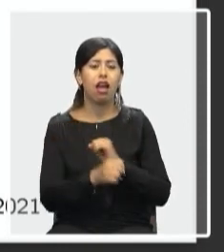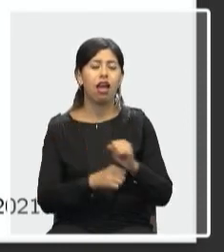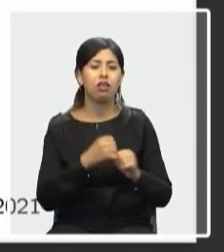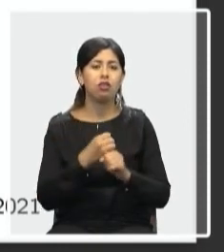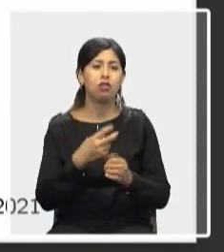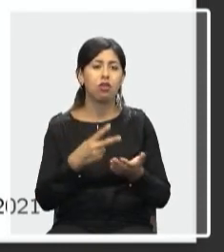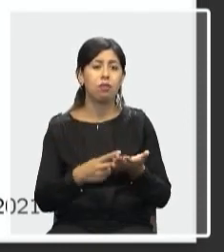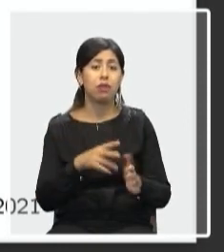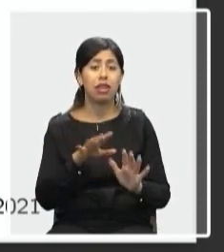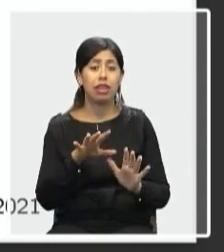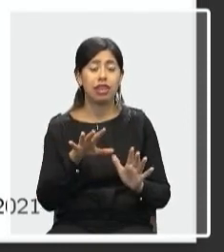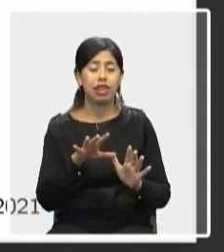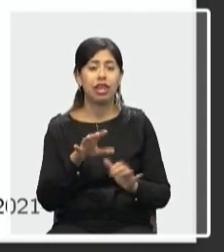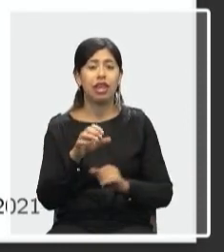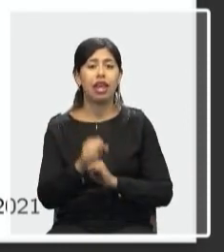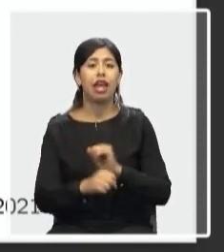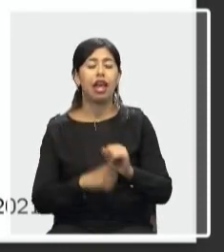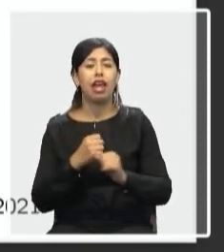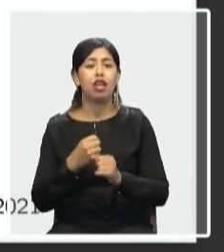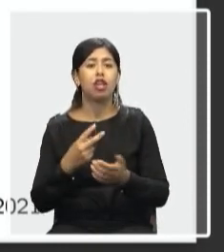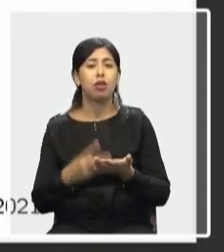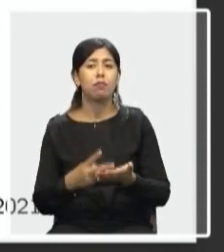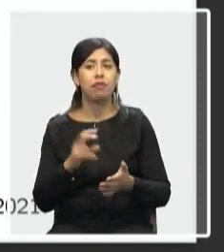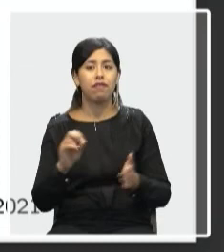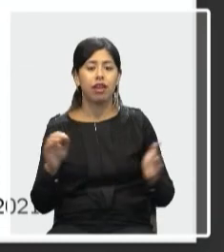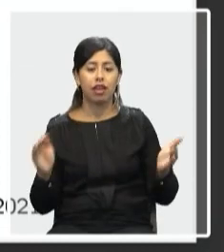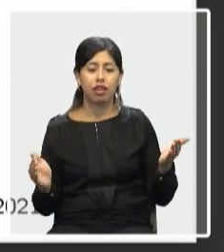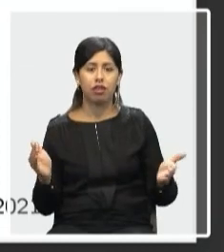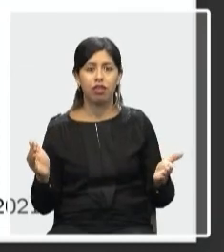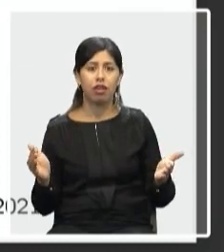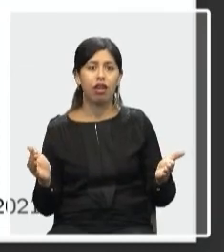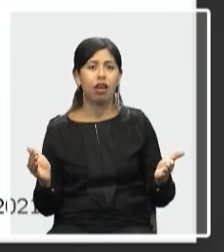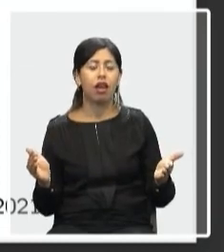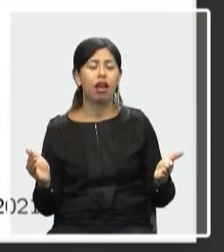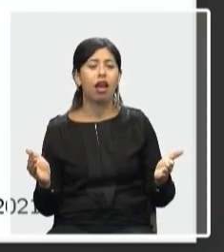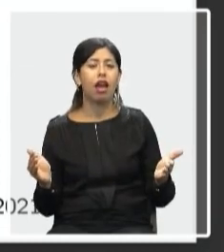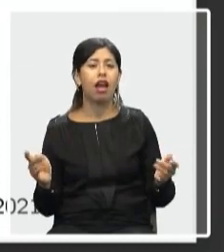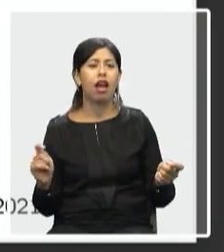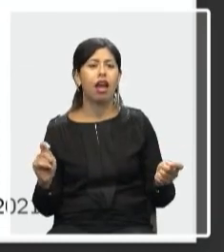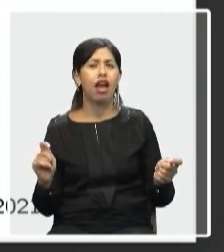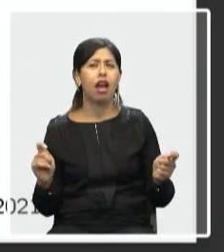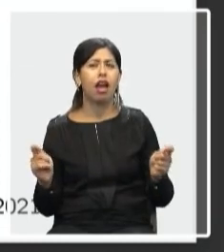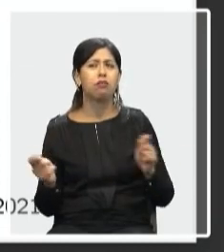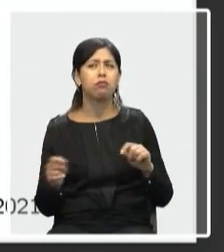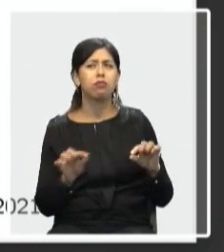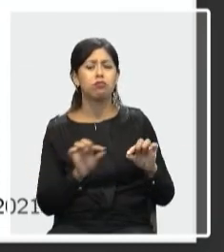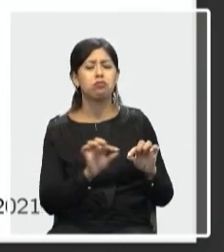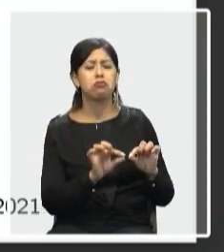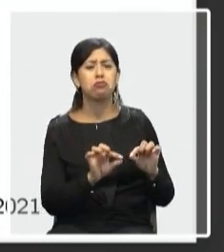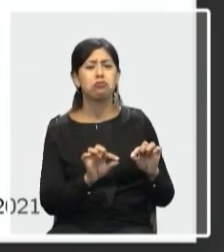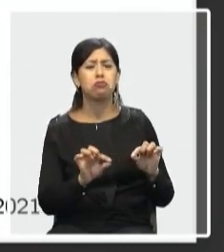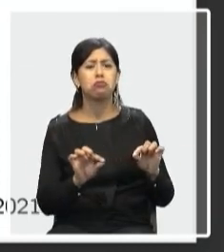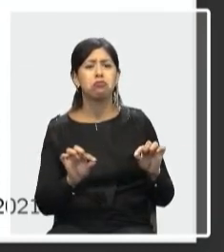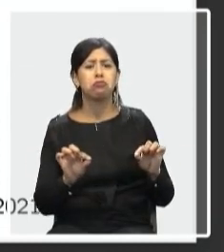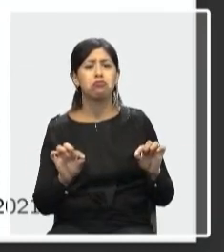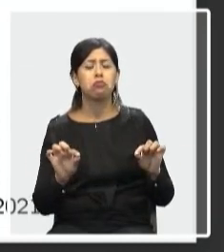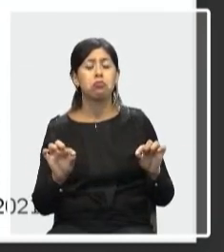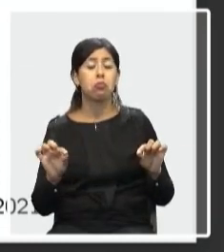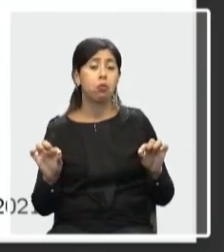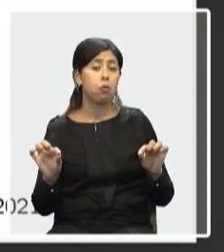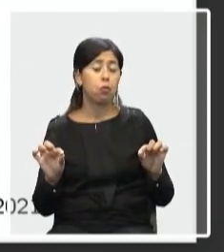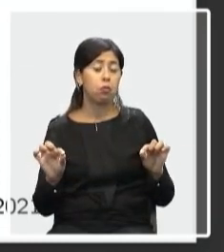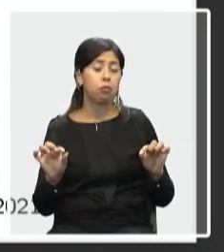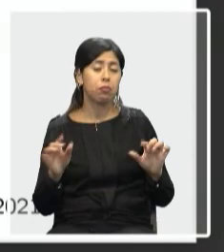very small and very stable share of all patents that mentioned working from home. In the short period from January 2020 to July